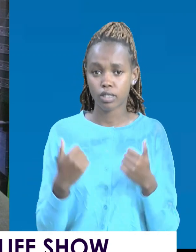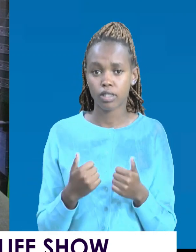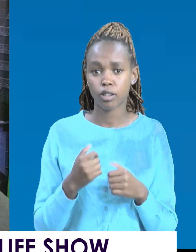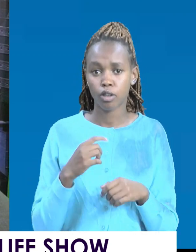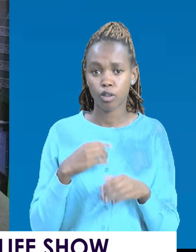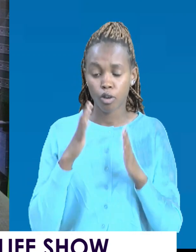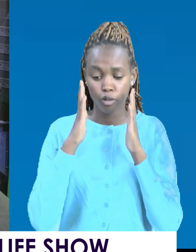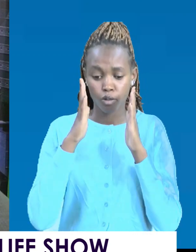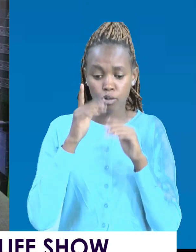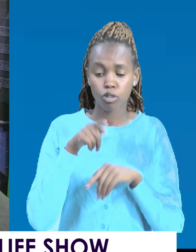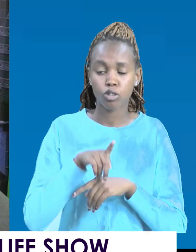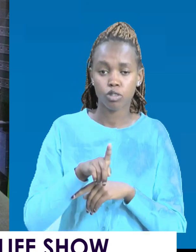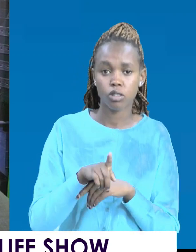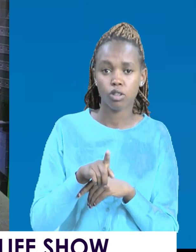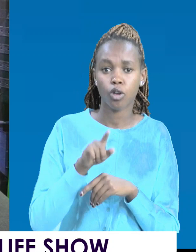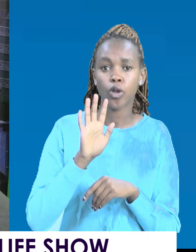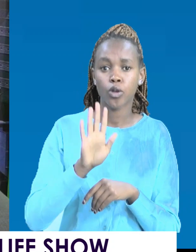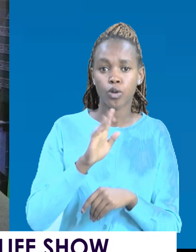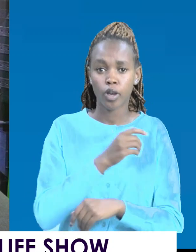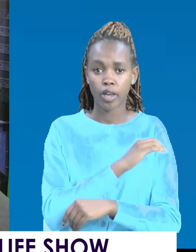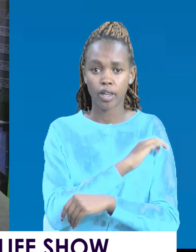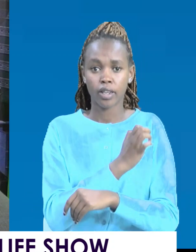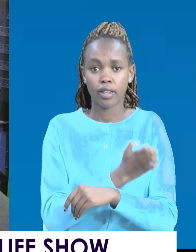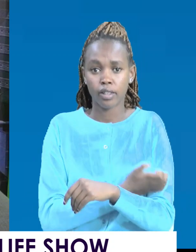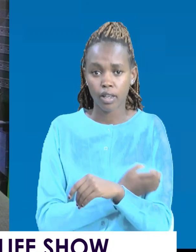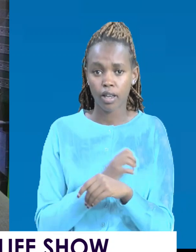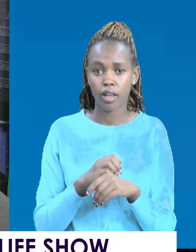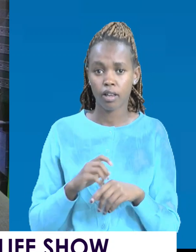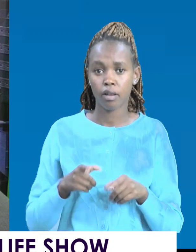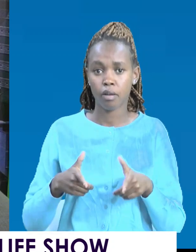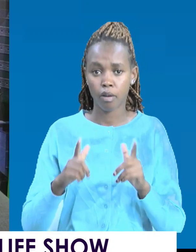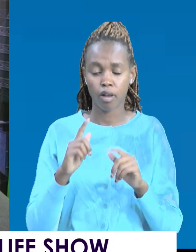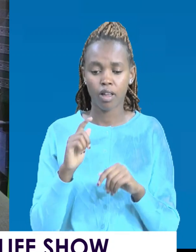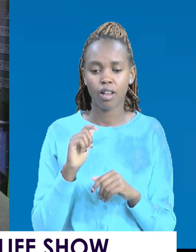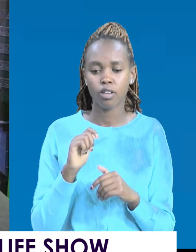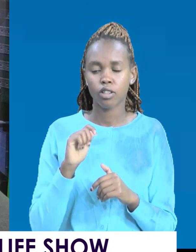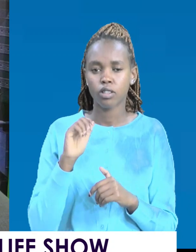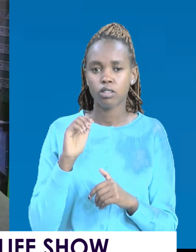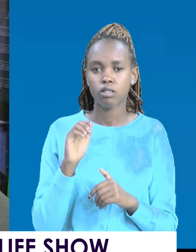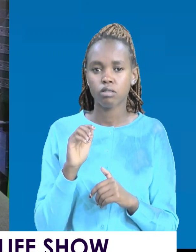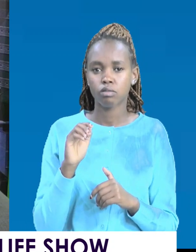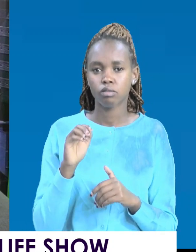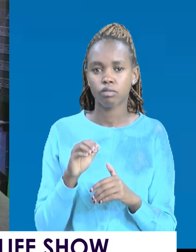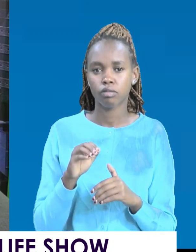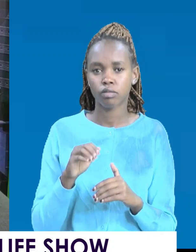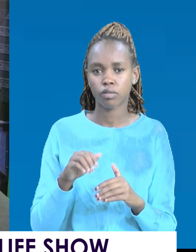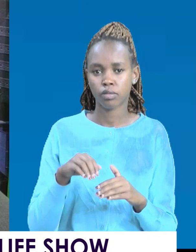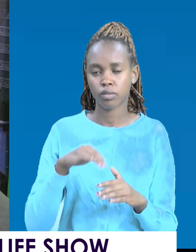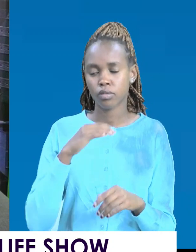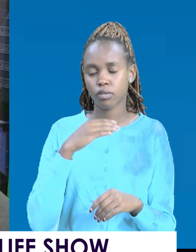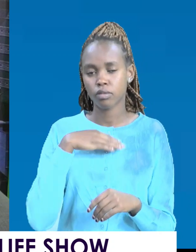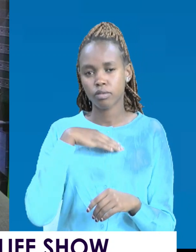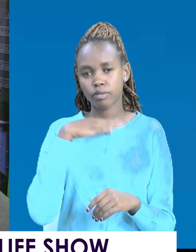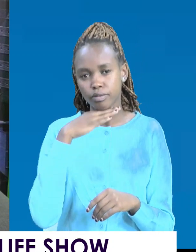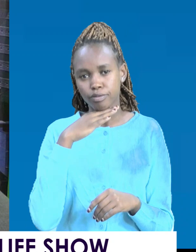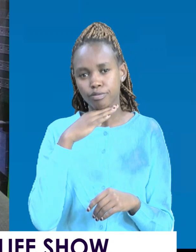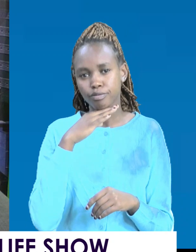on yourself, on your energy. Don't allow yourself to be drained off, to die, to